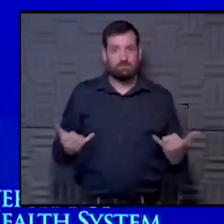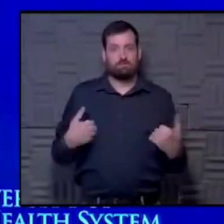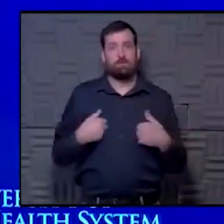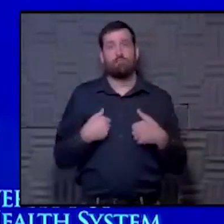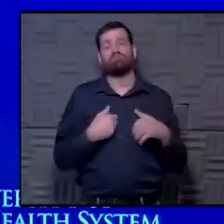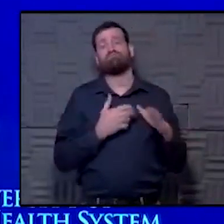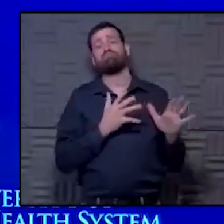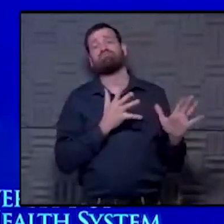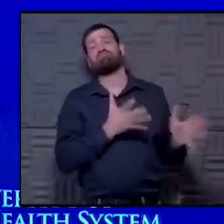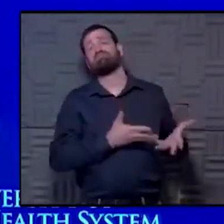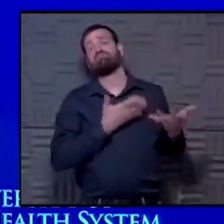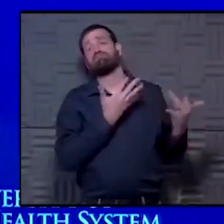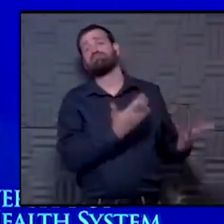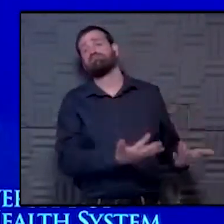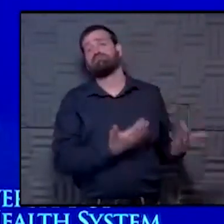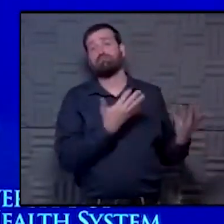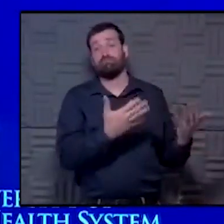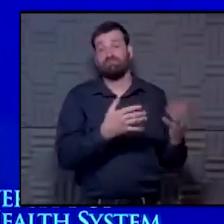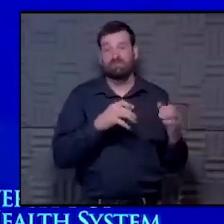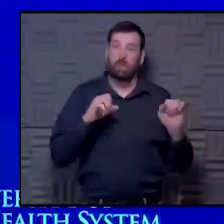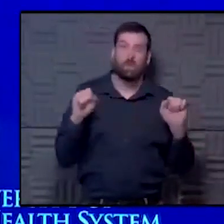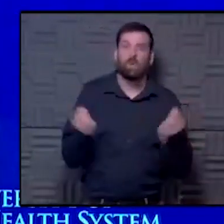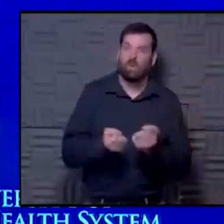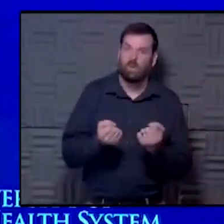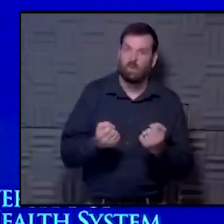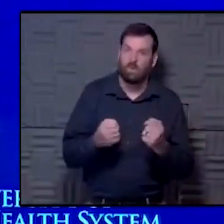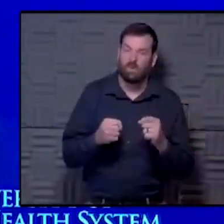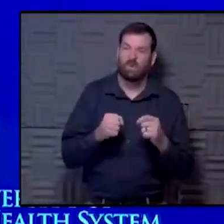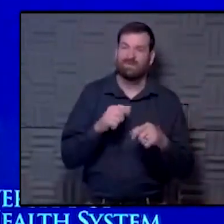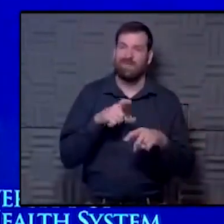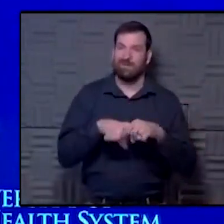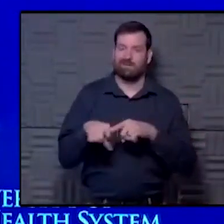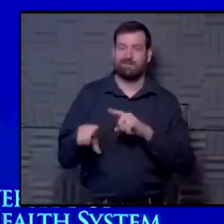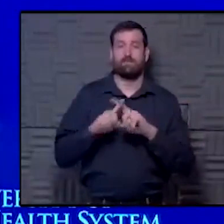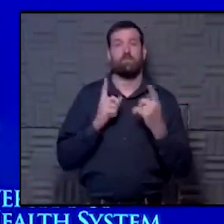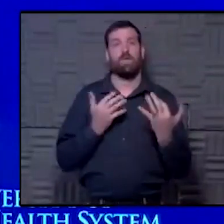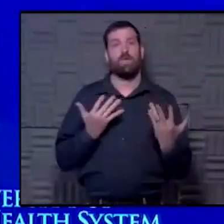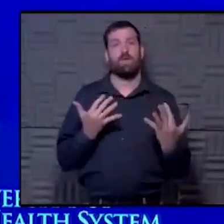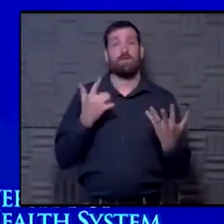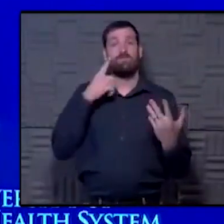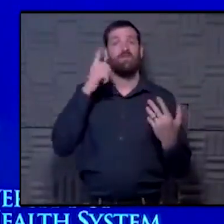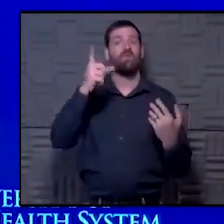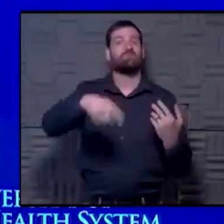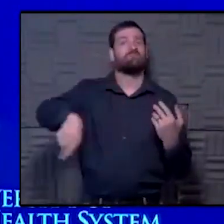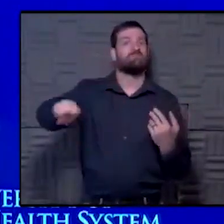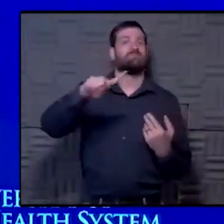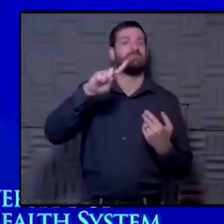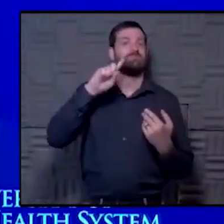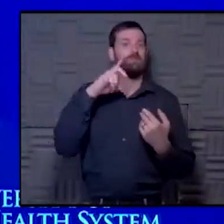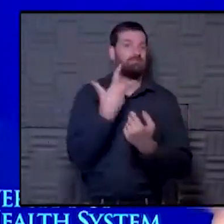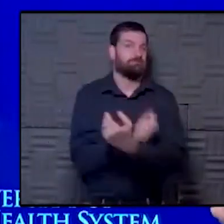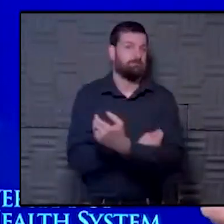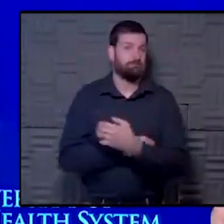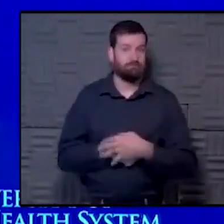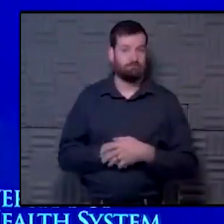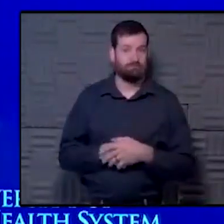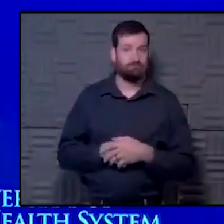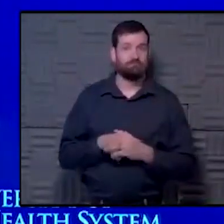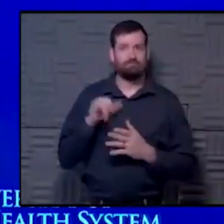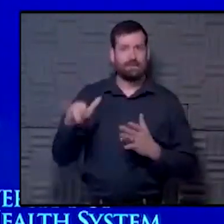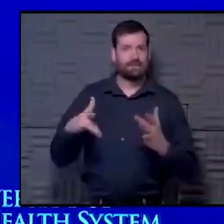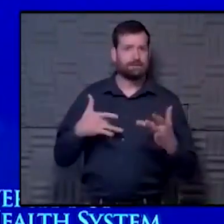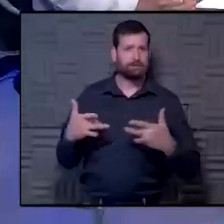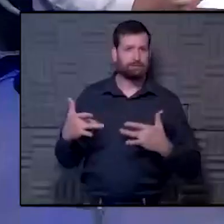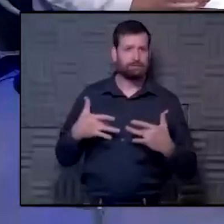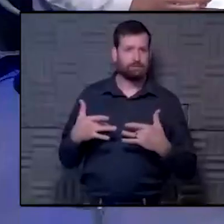closet, very cold closet, waiting on an arm to be given to, and that number concerns me.